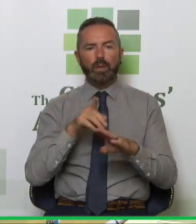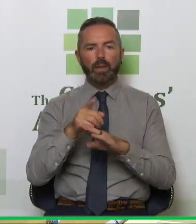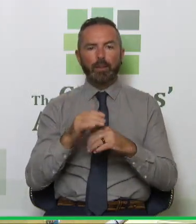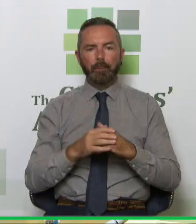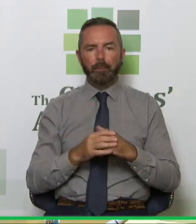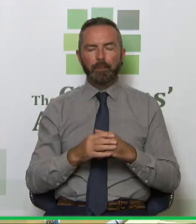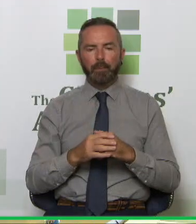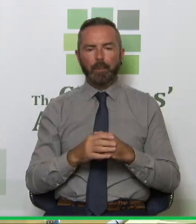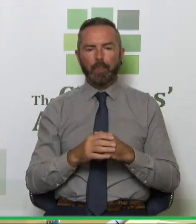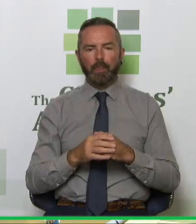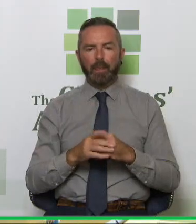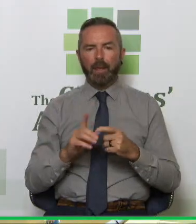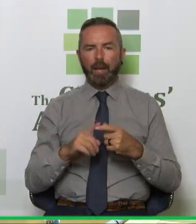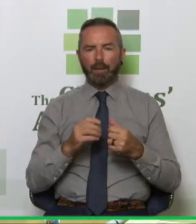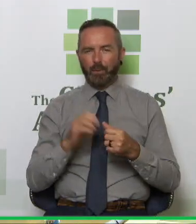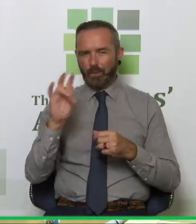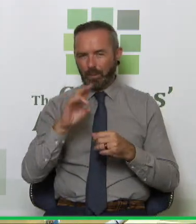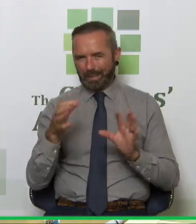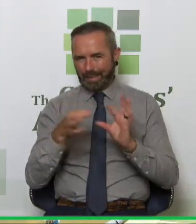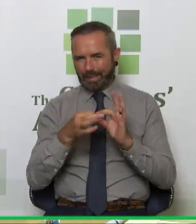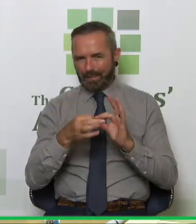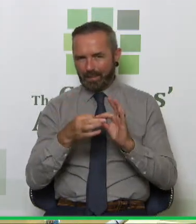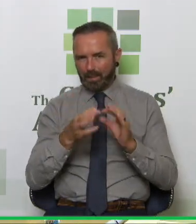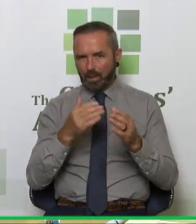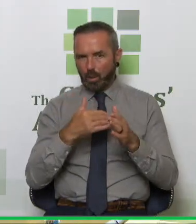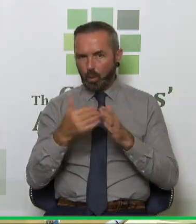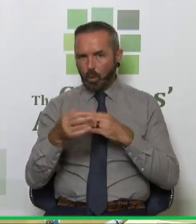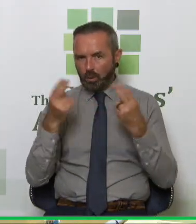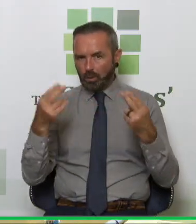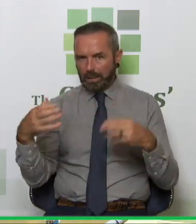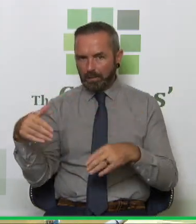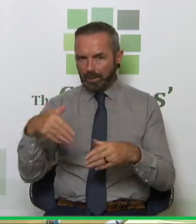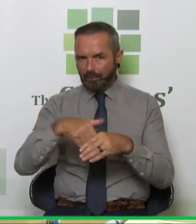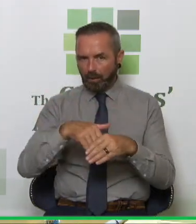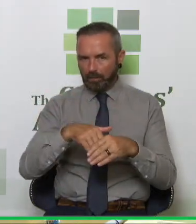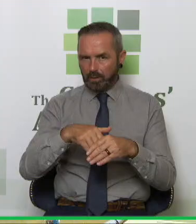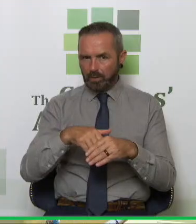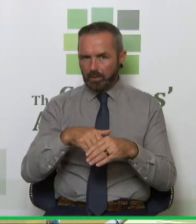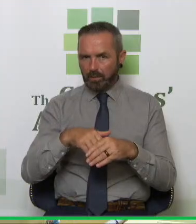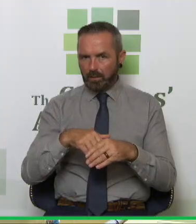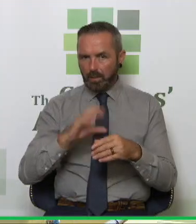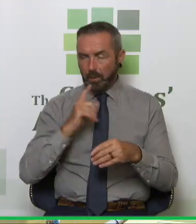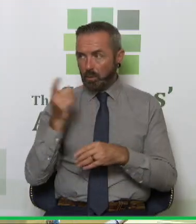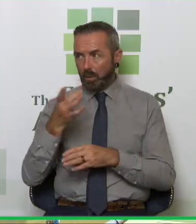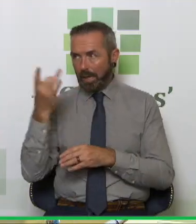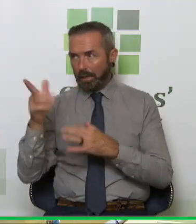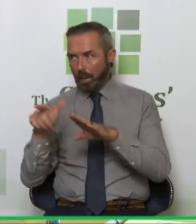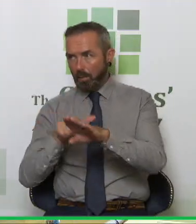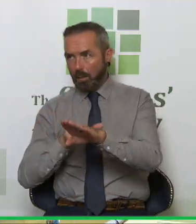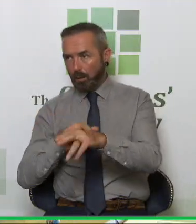just, sorry, another quick question on that. What's the criteria? So Adrian was asking there about how long it takes for them to get